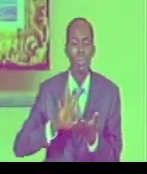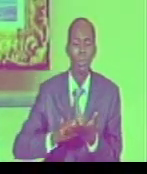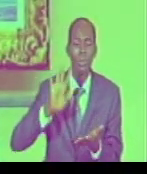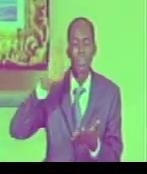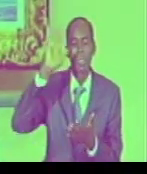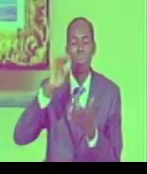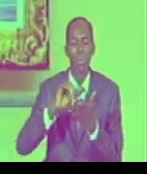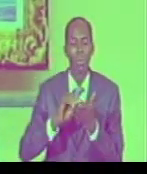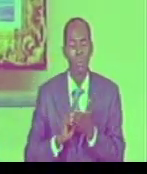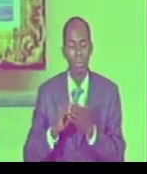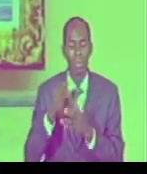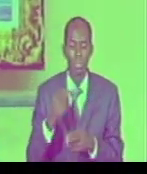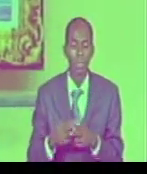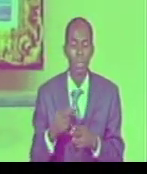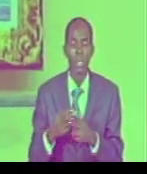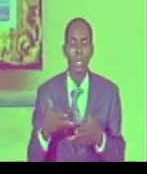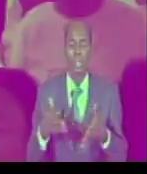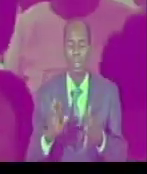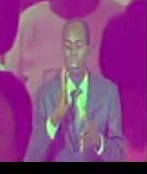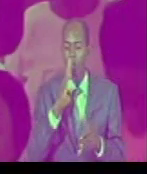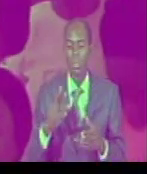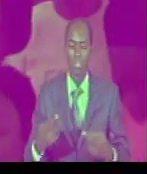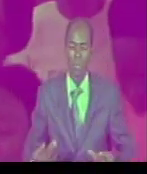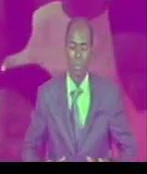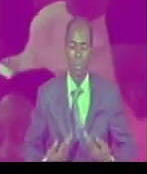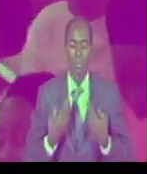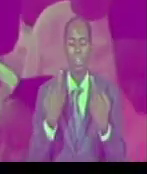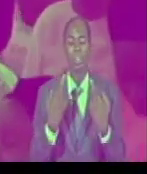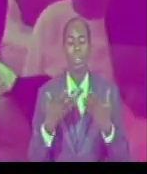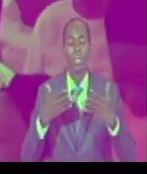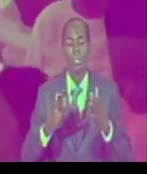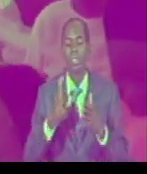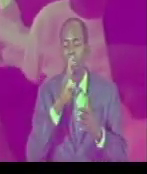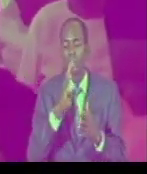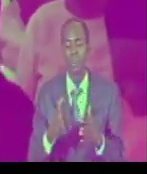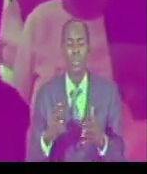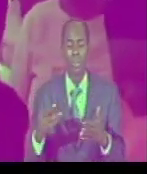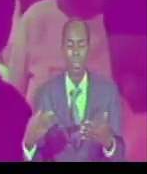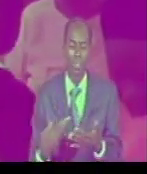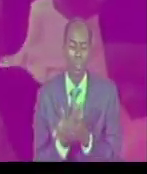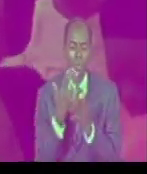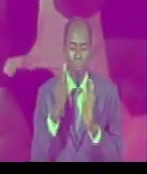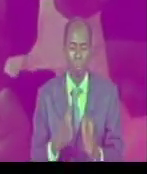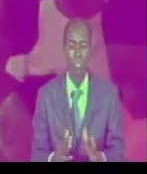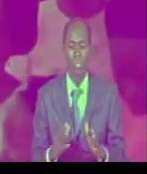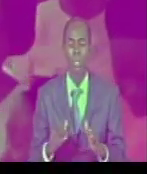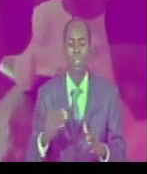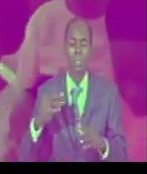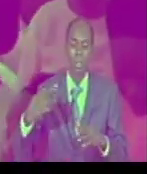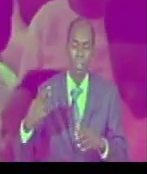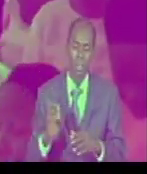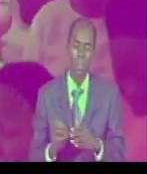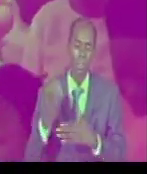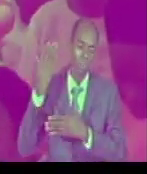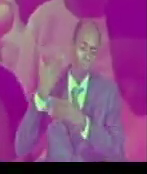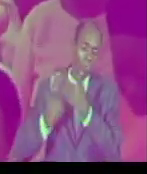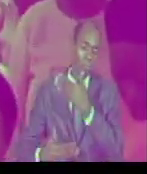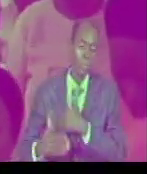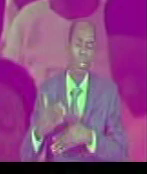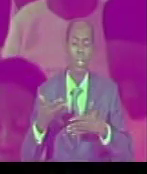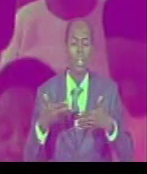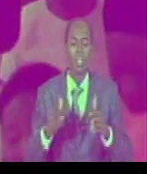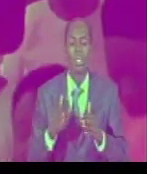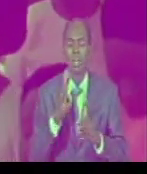be revival. Let there be renewal. Let there be transformation. Let there be regeneration. Let many souls